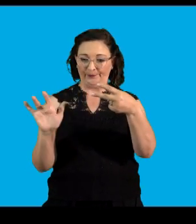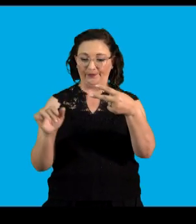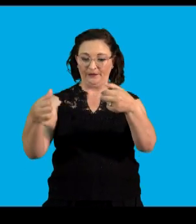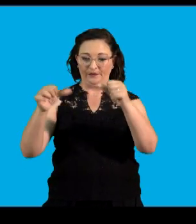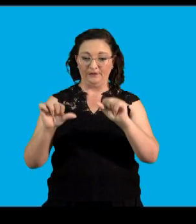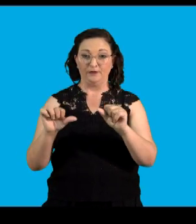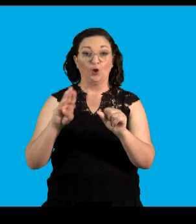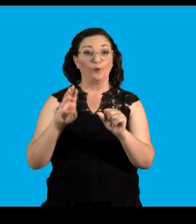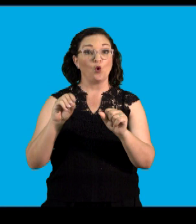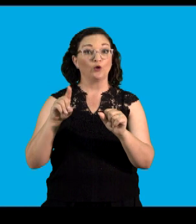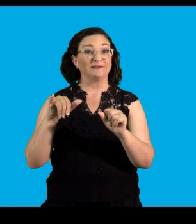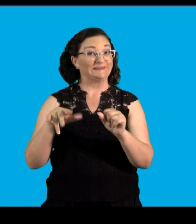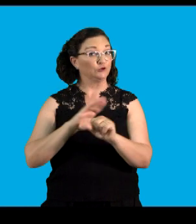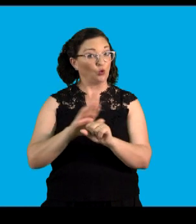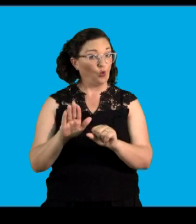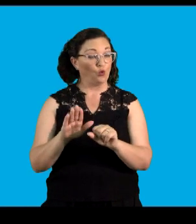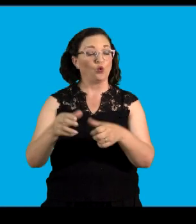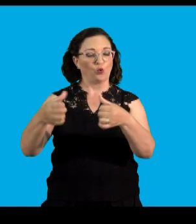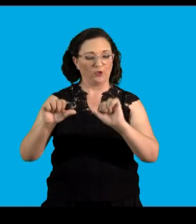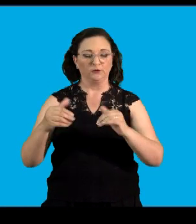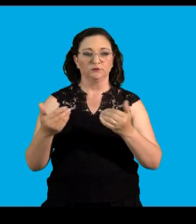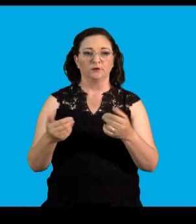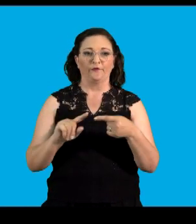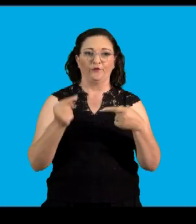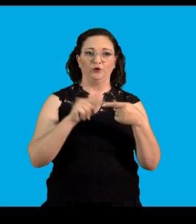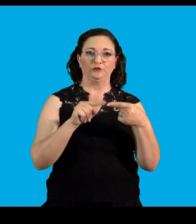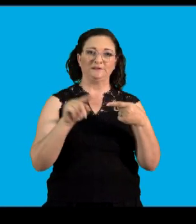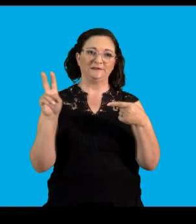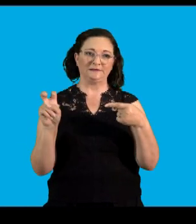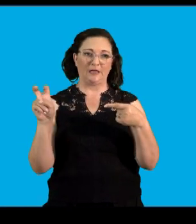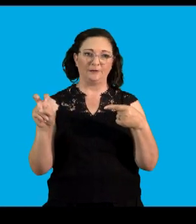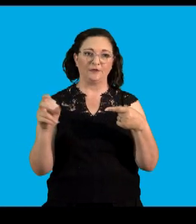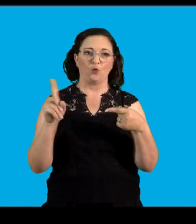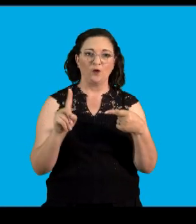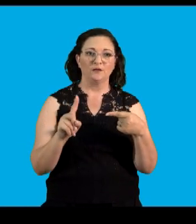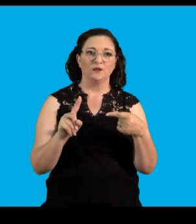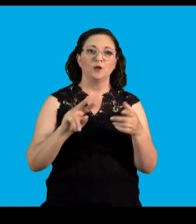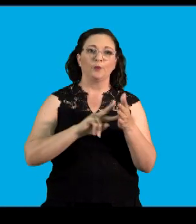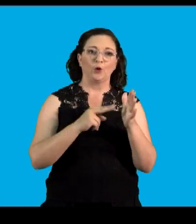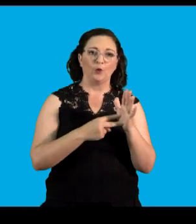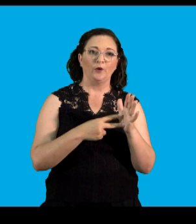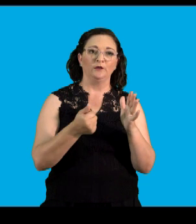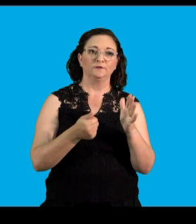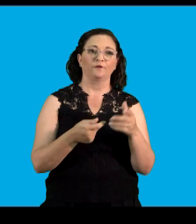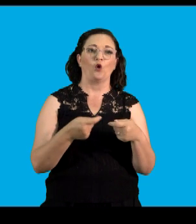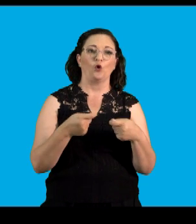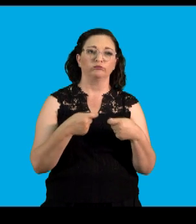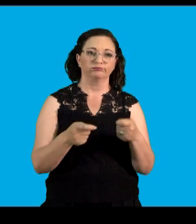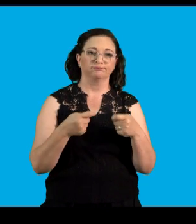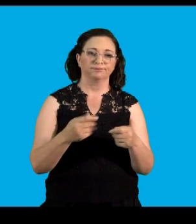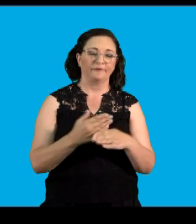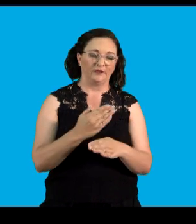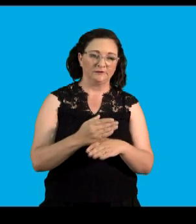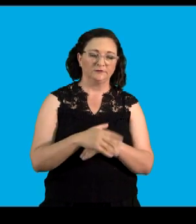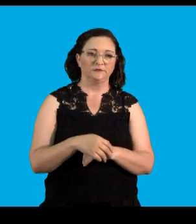skipping a line, you don't write the word body. It must not show. But your first subheading is going to be what? The purpose of the purchasing function.